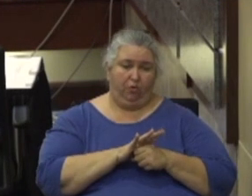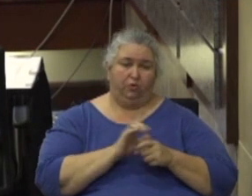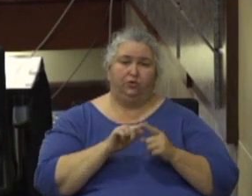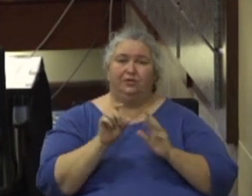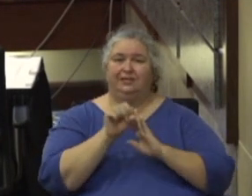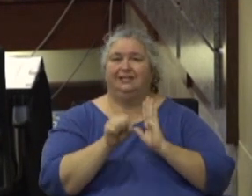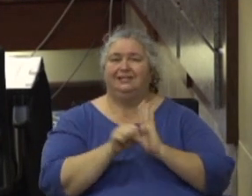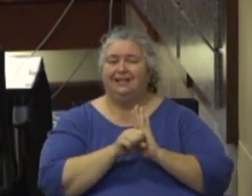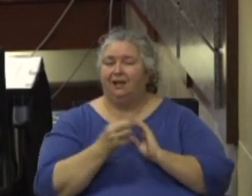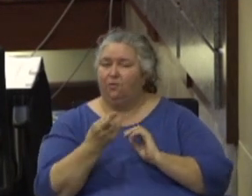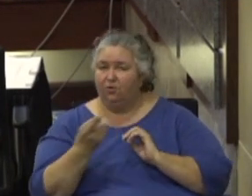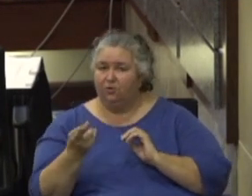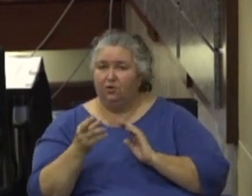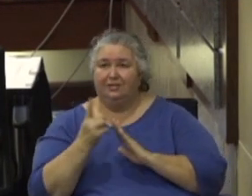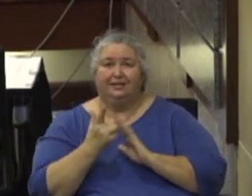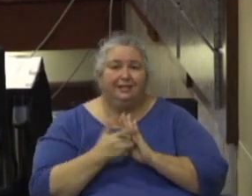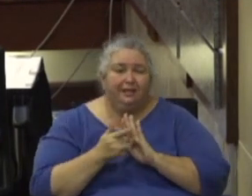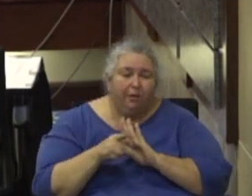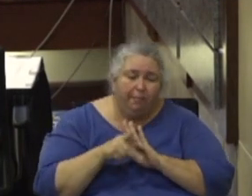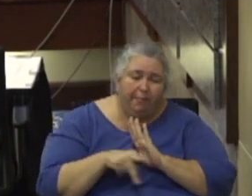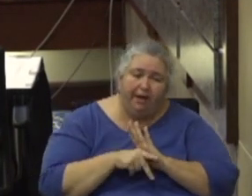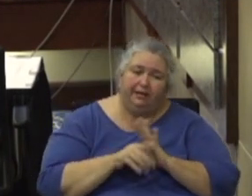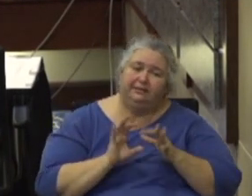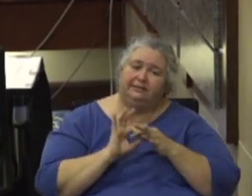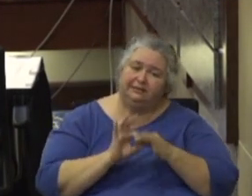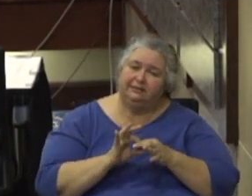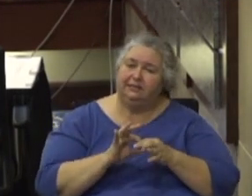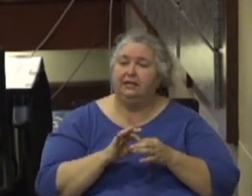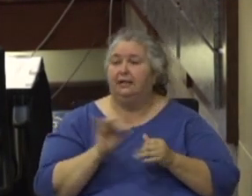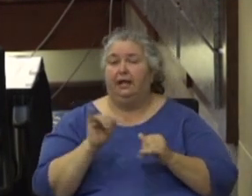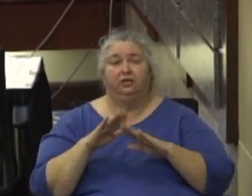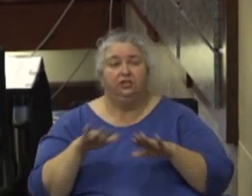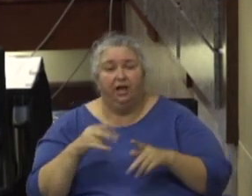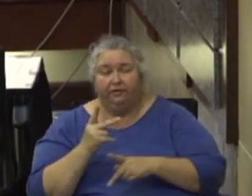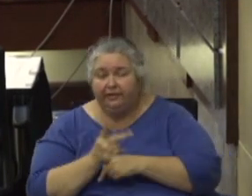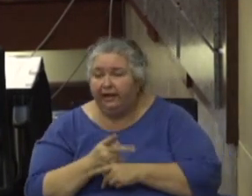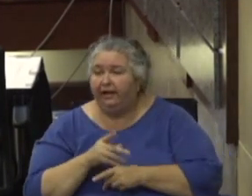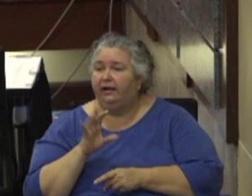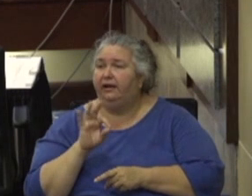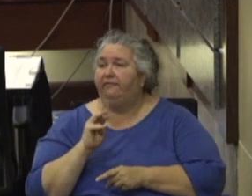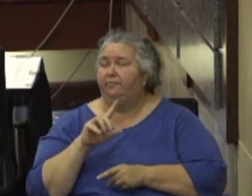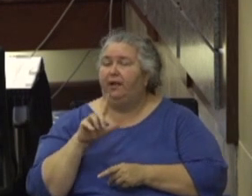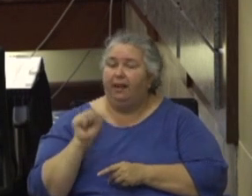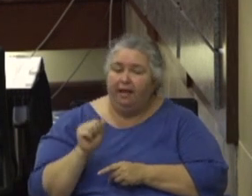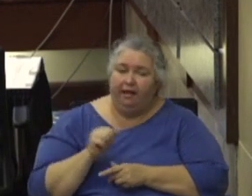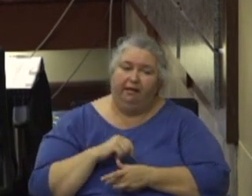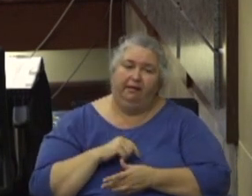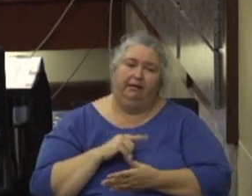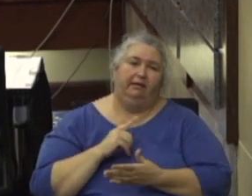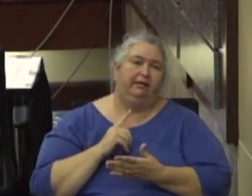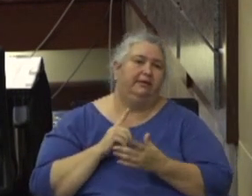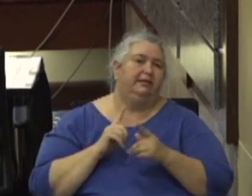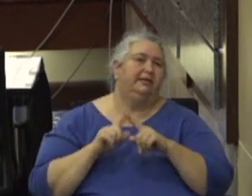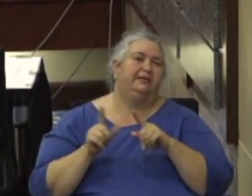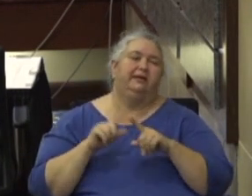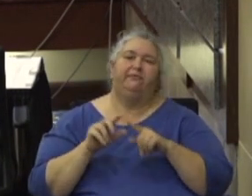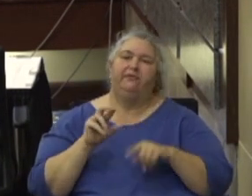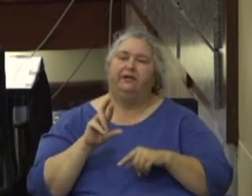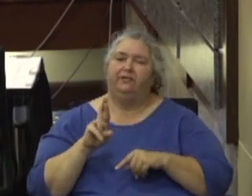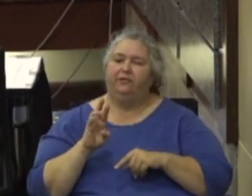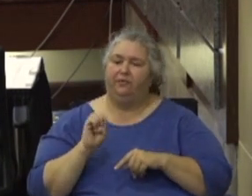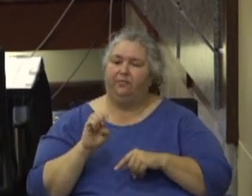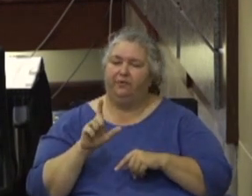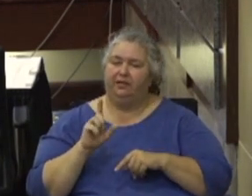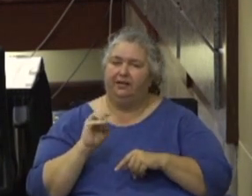state resources, legal policies around extended child care and FMLA, as well as all of the relief programs coming